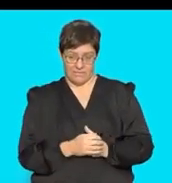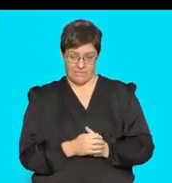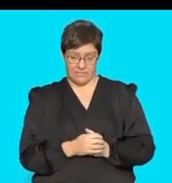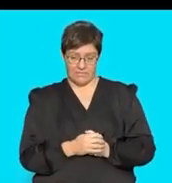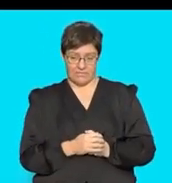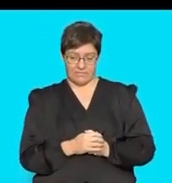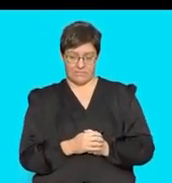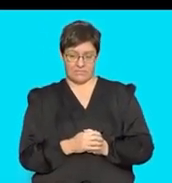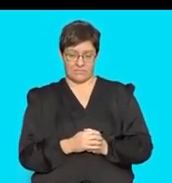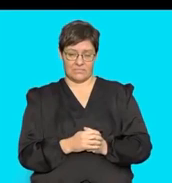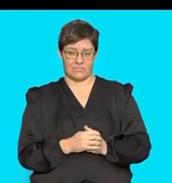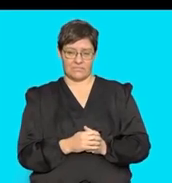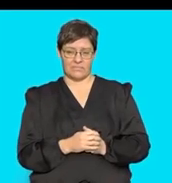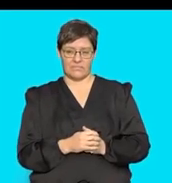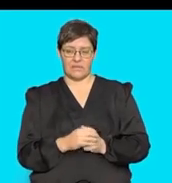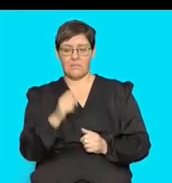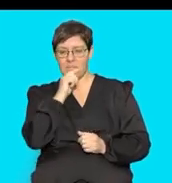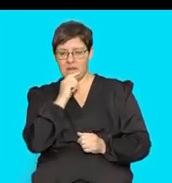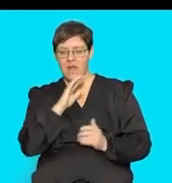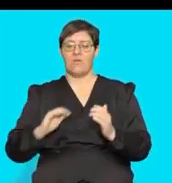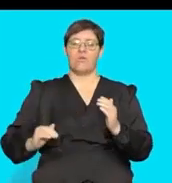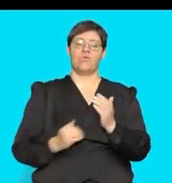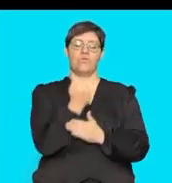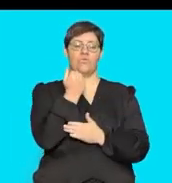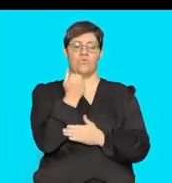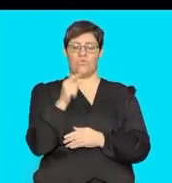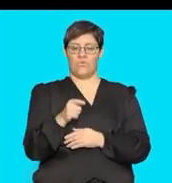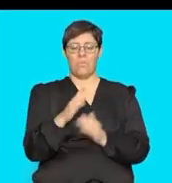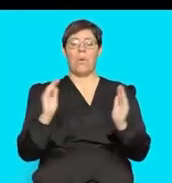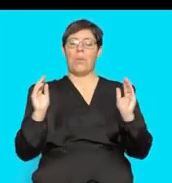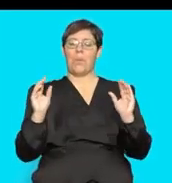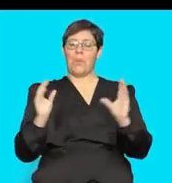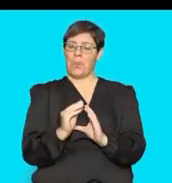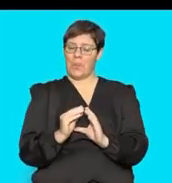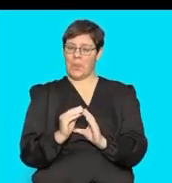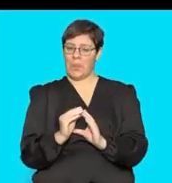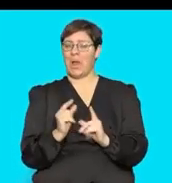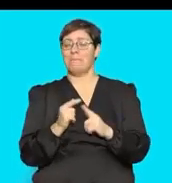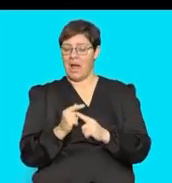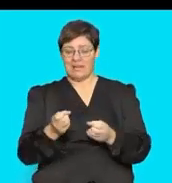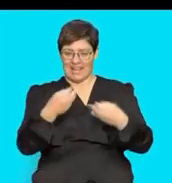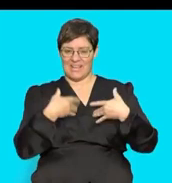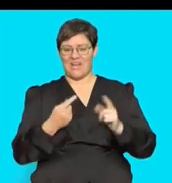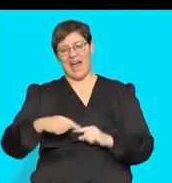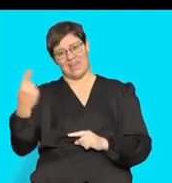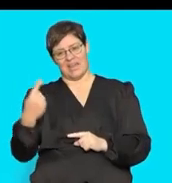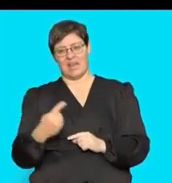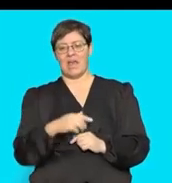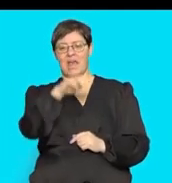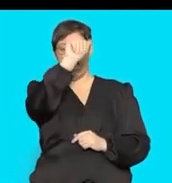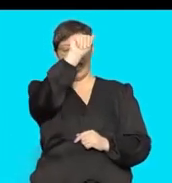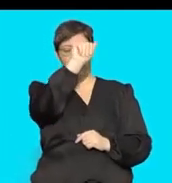Now, drawing it like this gives us a whole new triangle, a smaller triangle, but it gives us this triangle here,